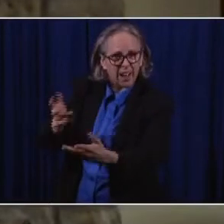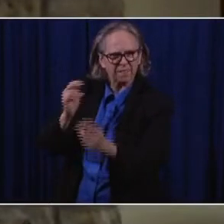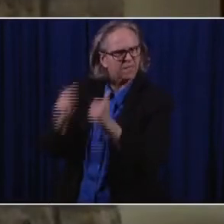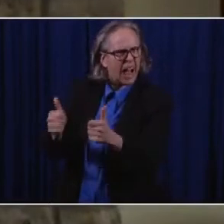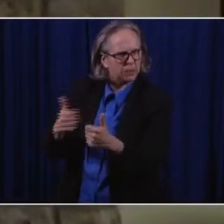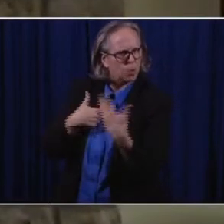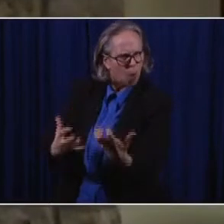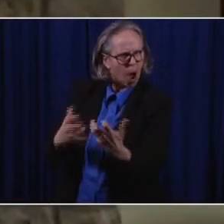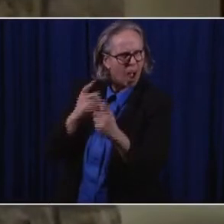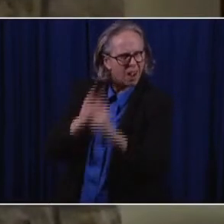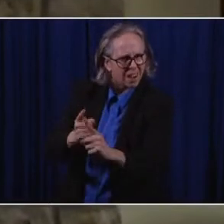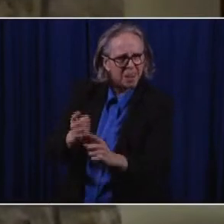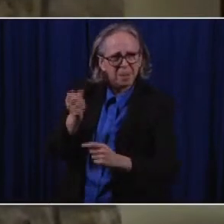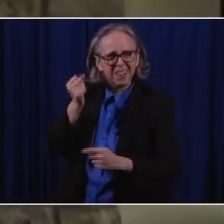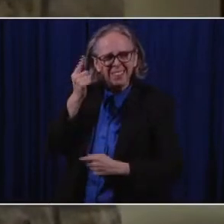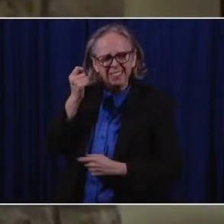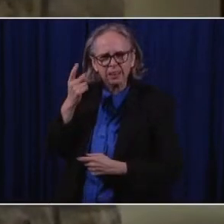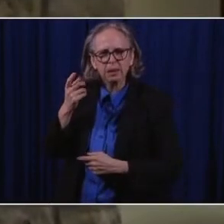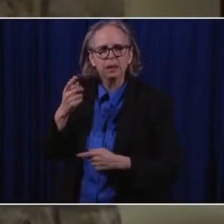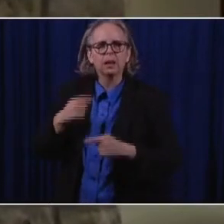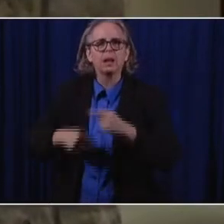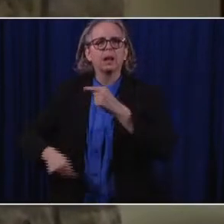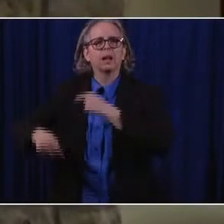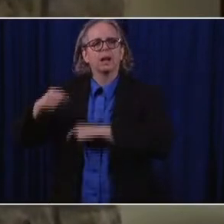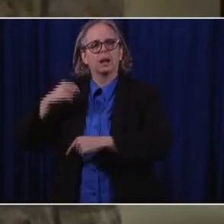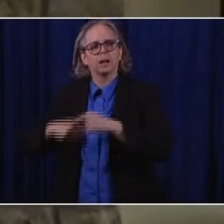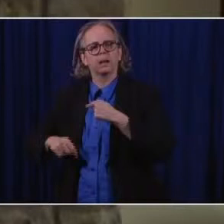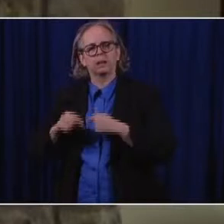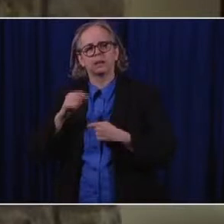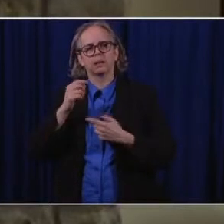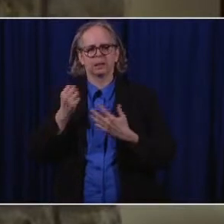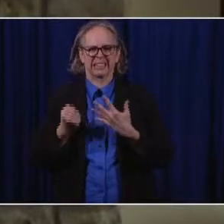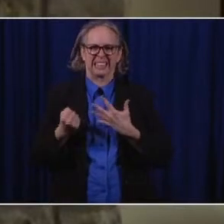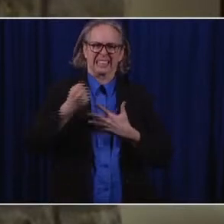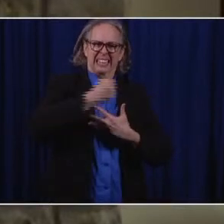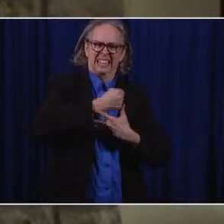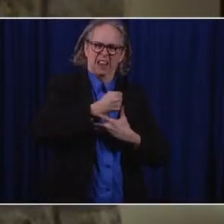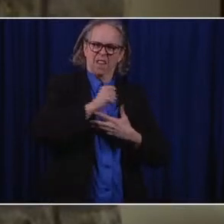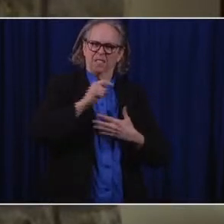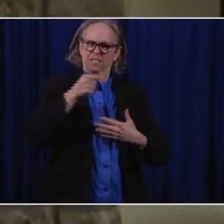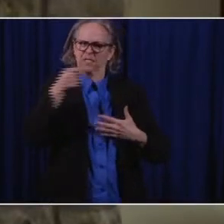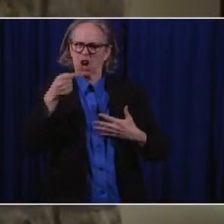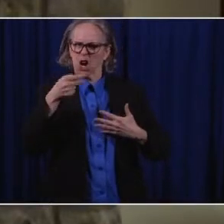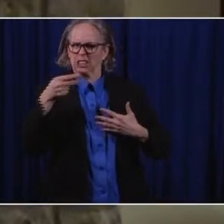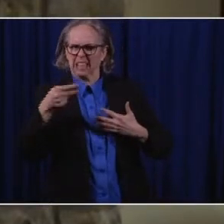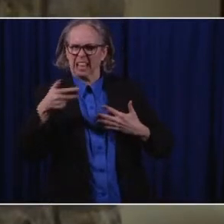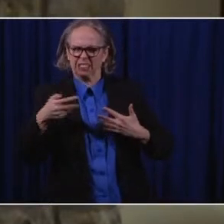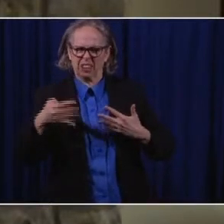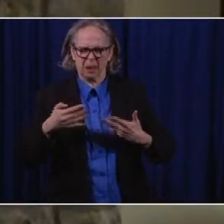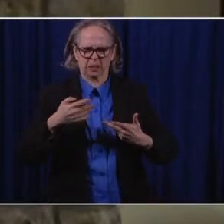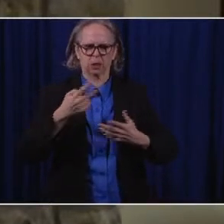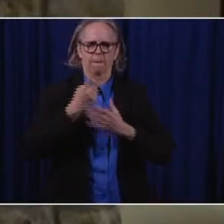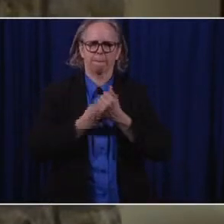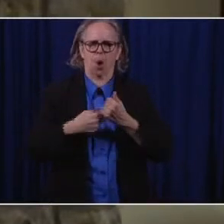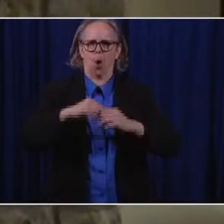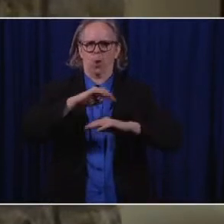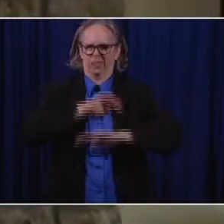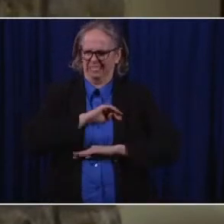in a priority manner. And you got both of those are factors that have to be considered.